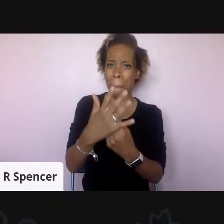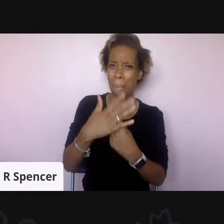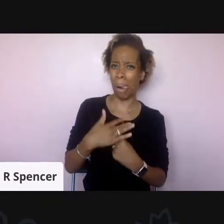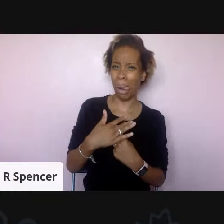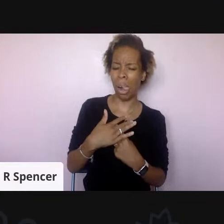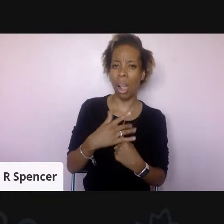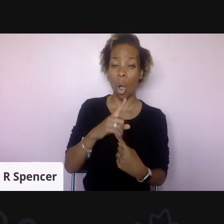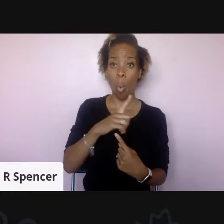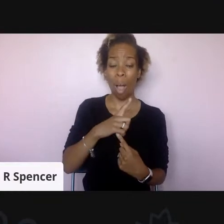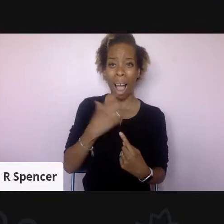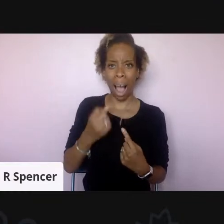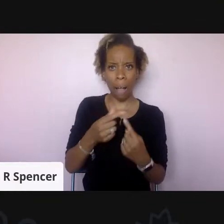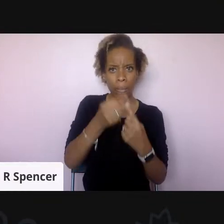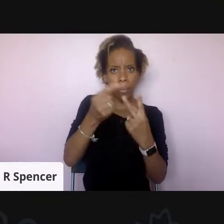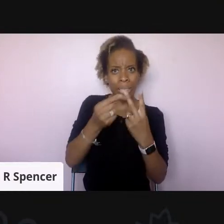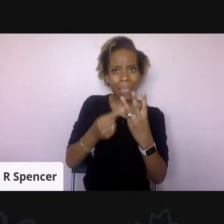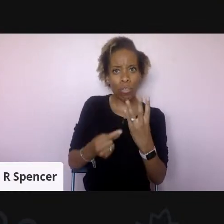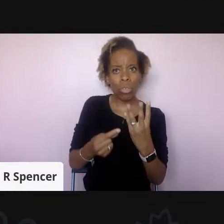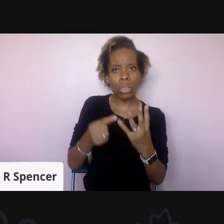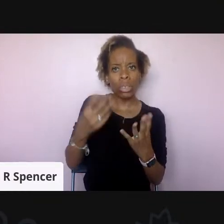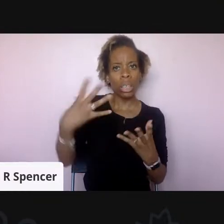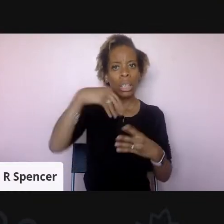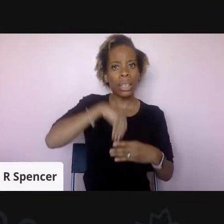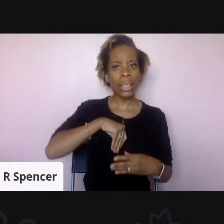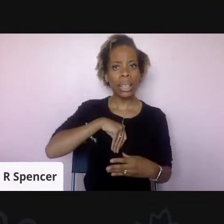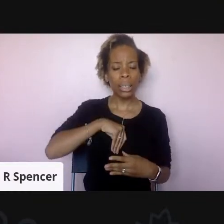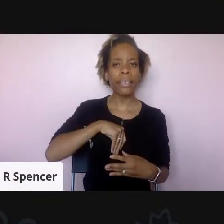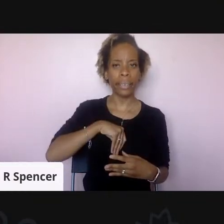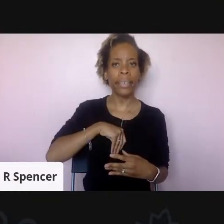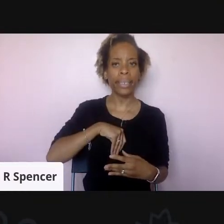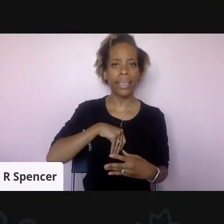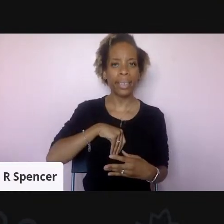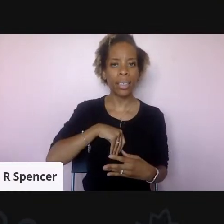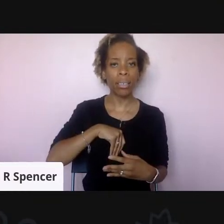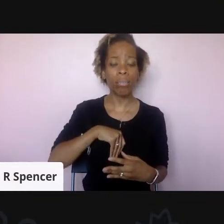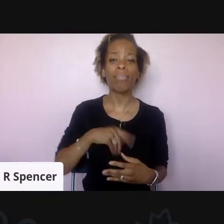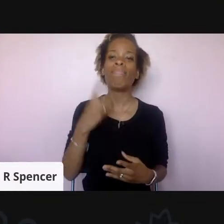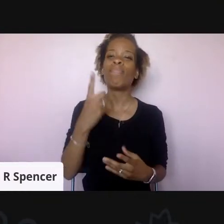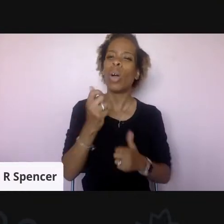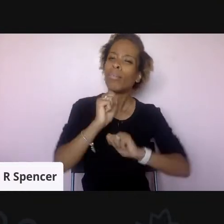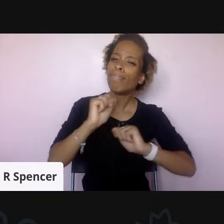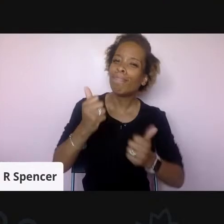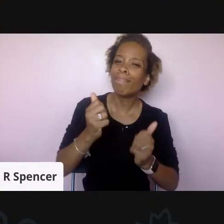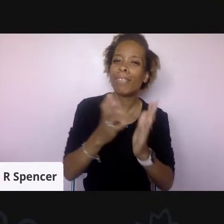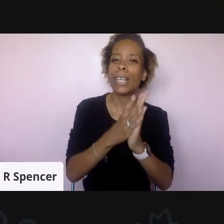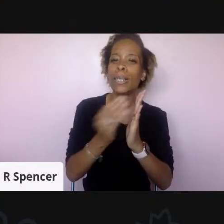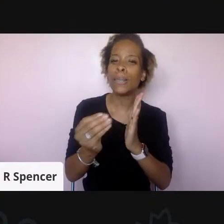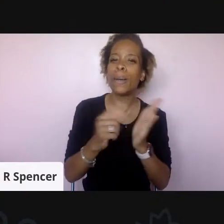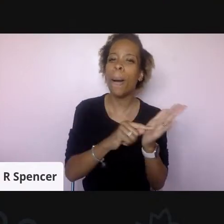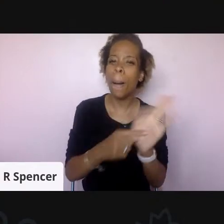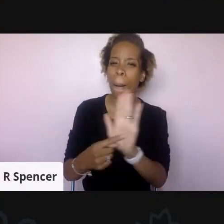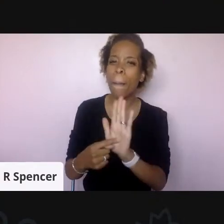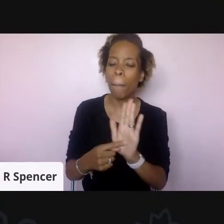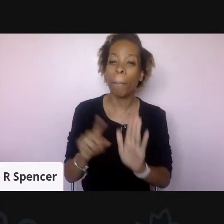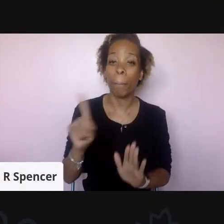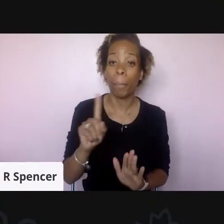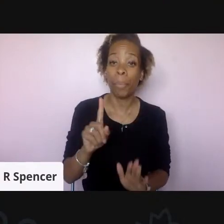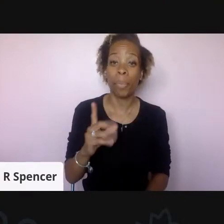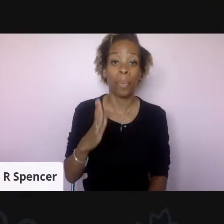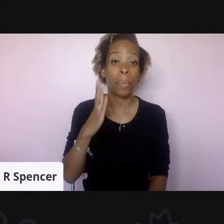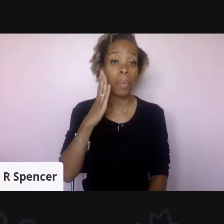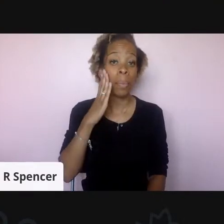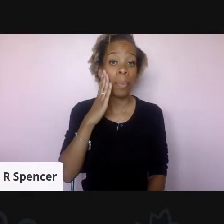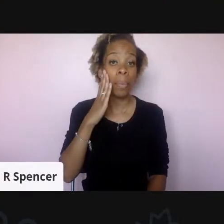one protected characteristic. The classic example of this in the workplace is Black people could be employed